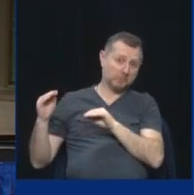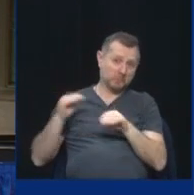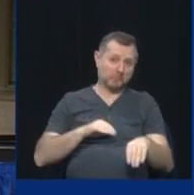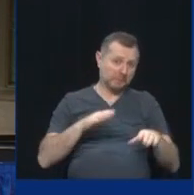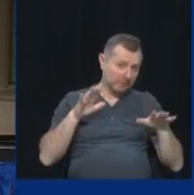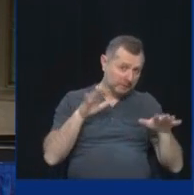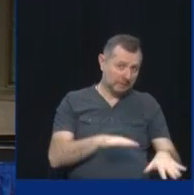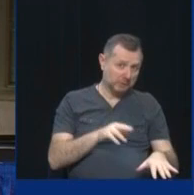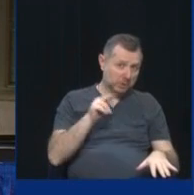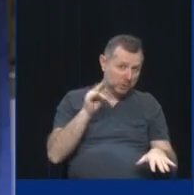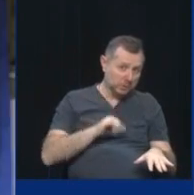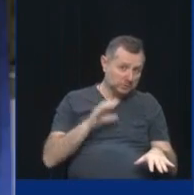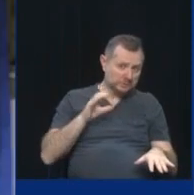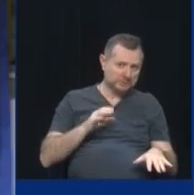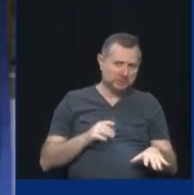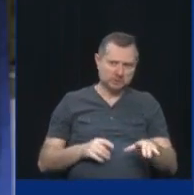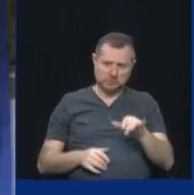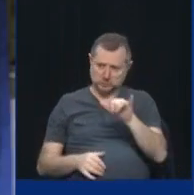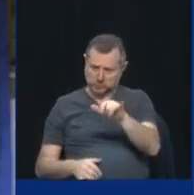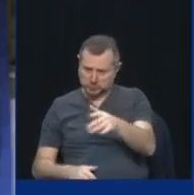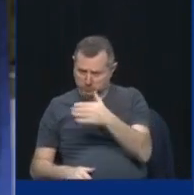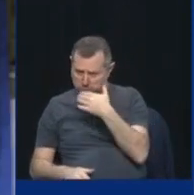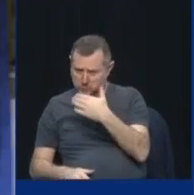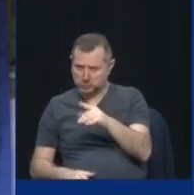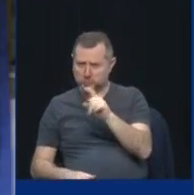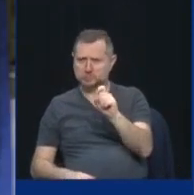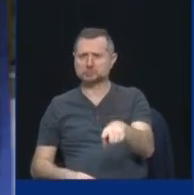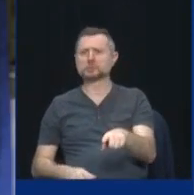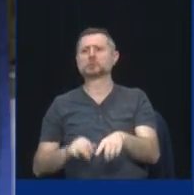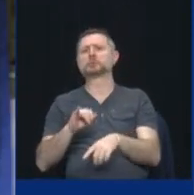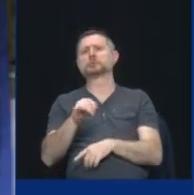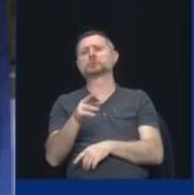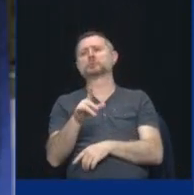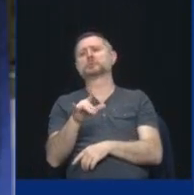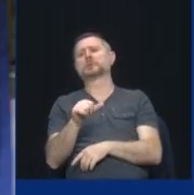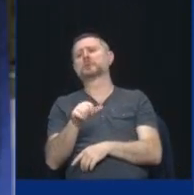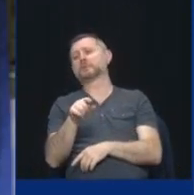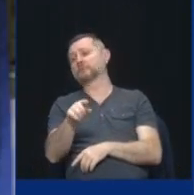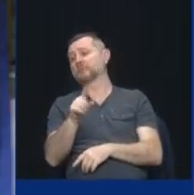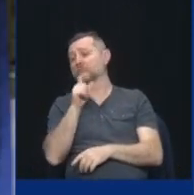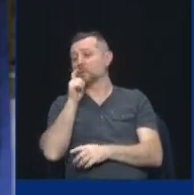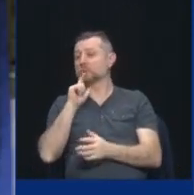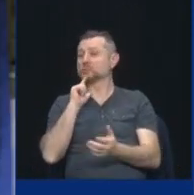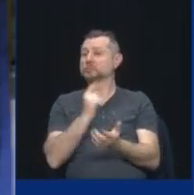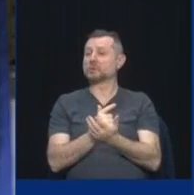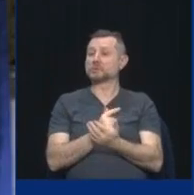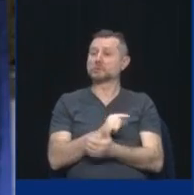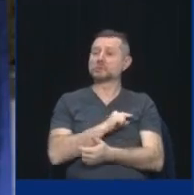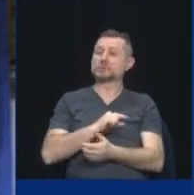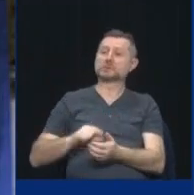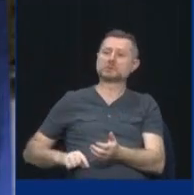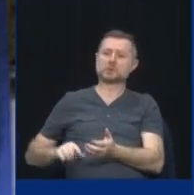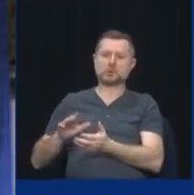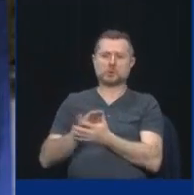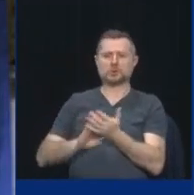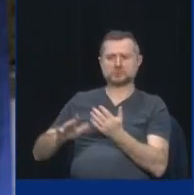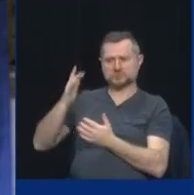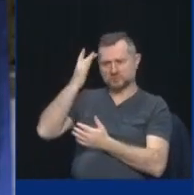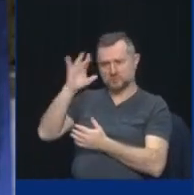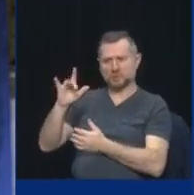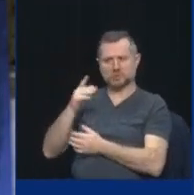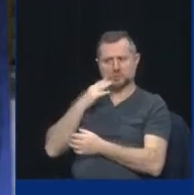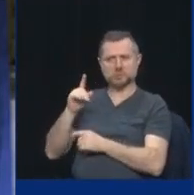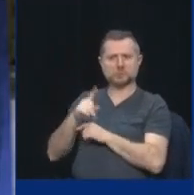That is a very good question, Juliet. See, those Queens College people also ask good questions. Are you thinking of any fare